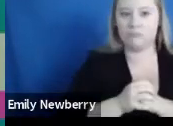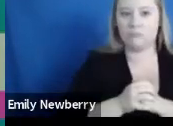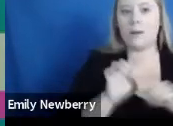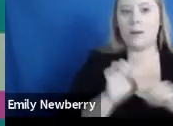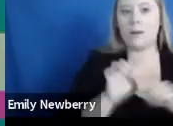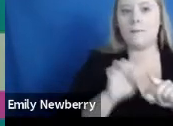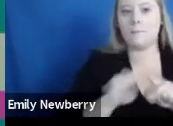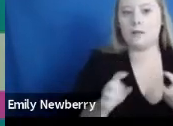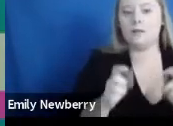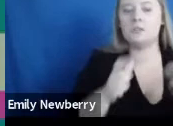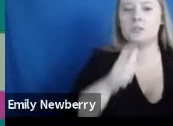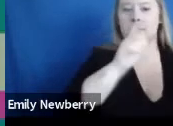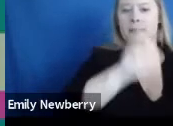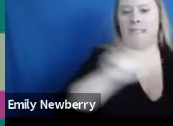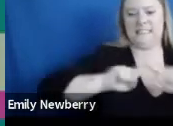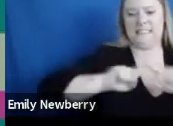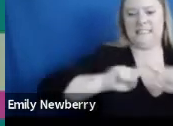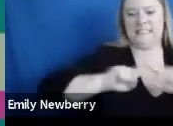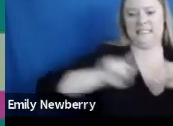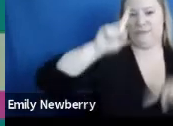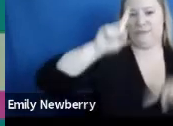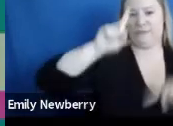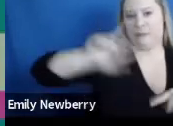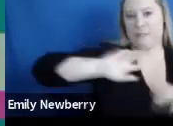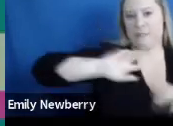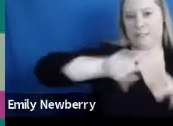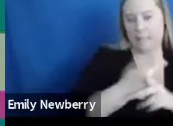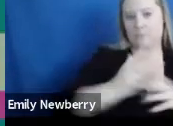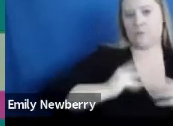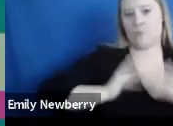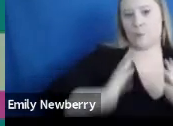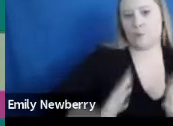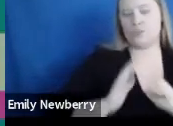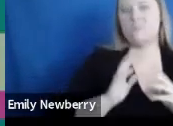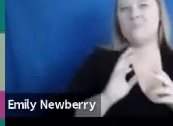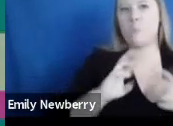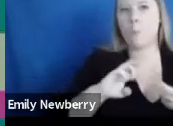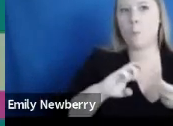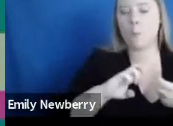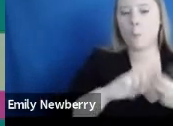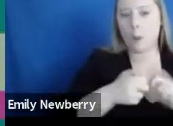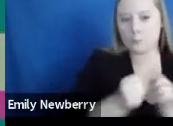land ownership, which has some issues with the field work that we're doing.